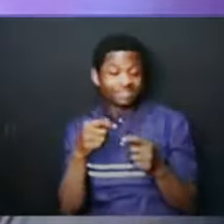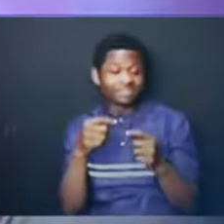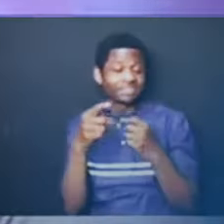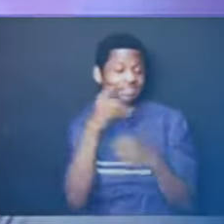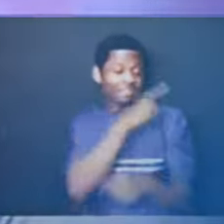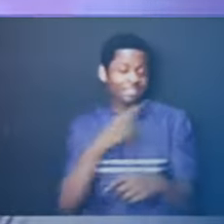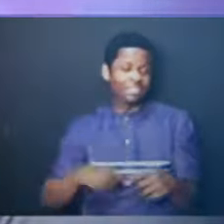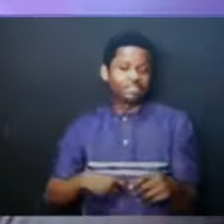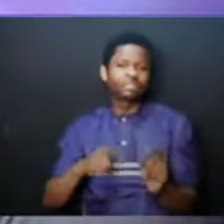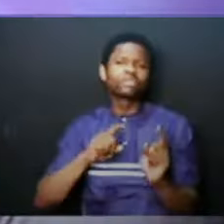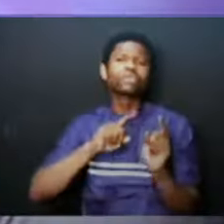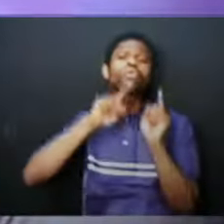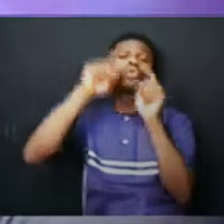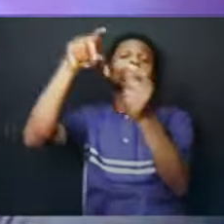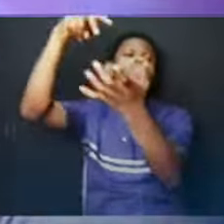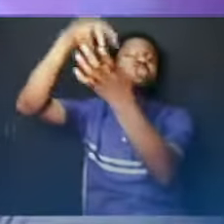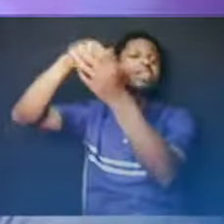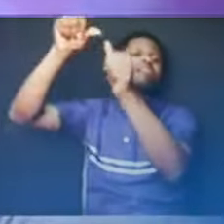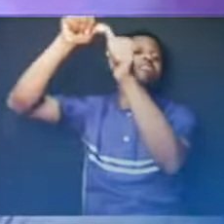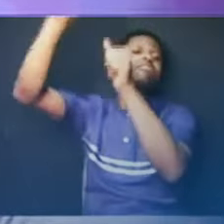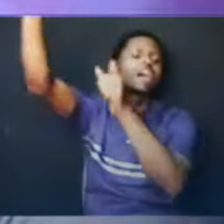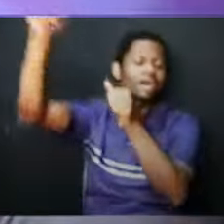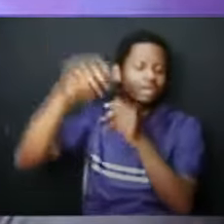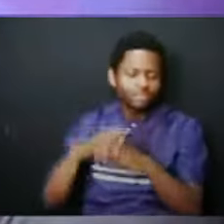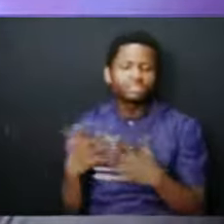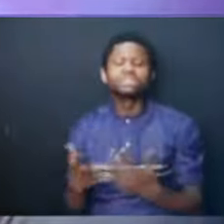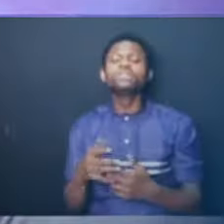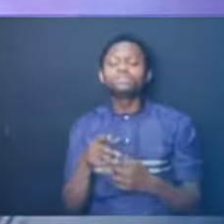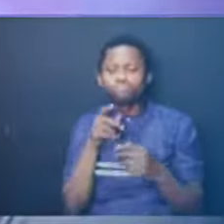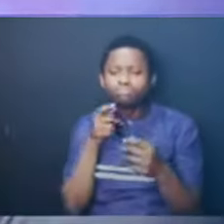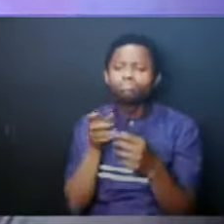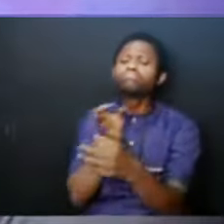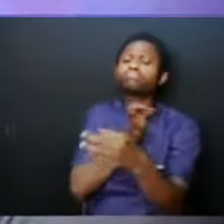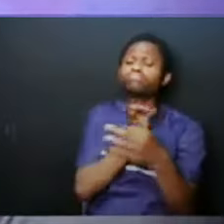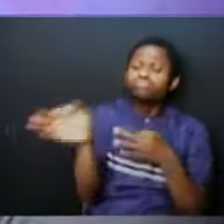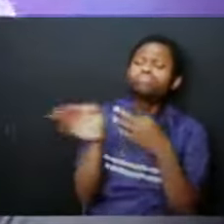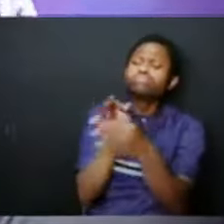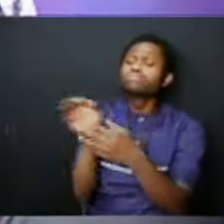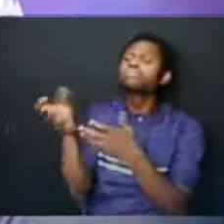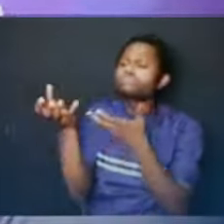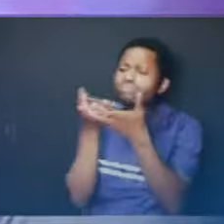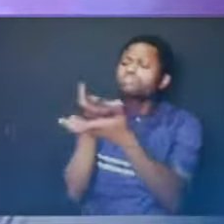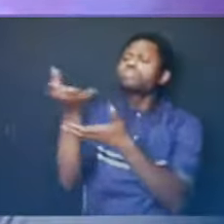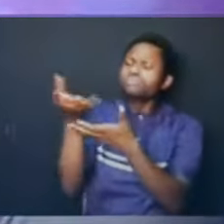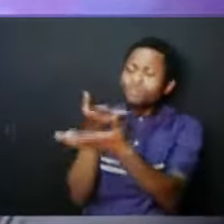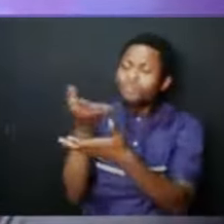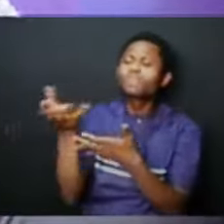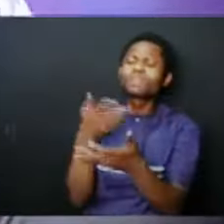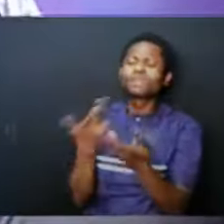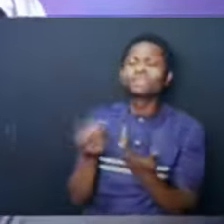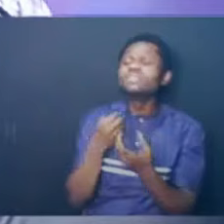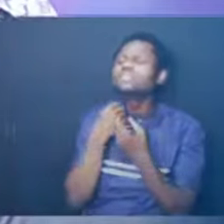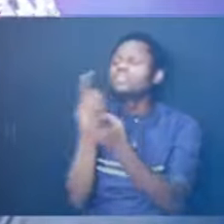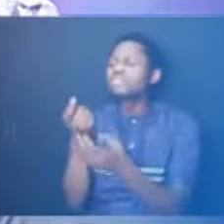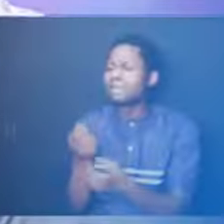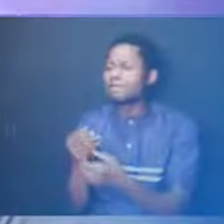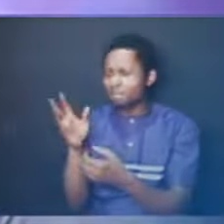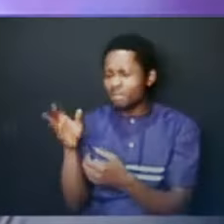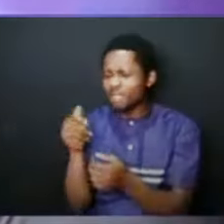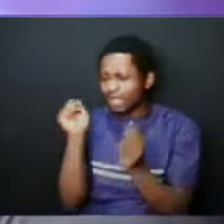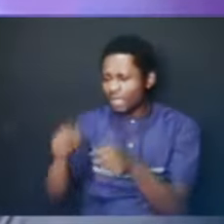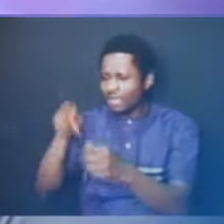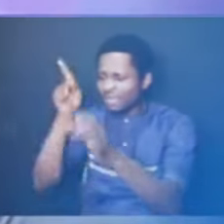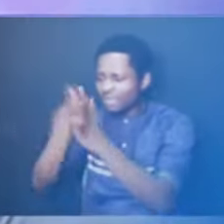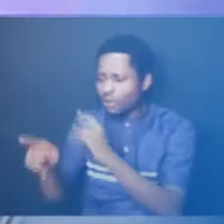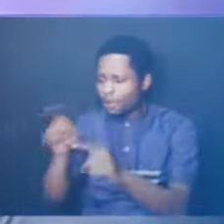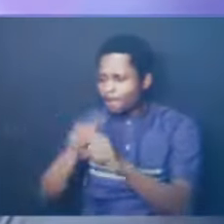the hem of his garment to see that he indeed cut it and all that he told him, I've spared your life. After he has finished saying